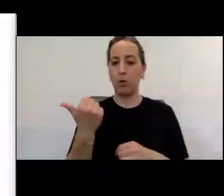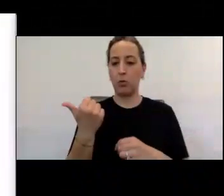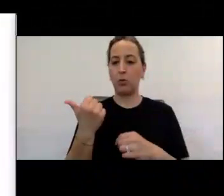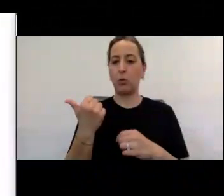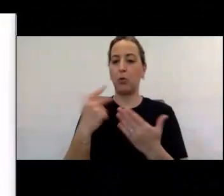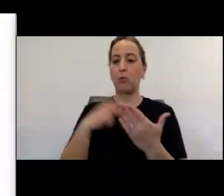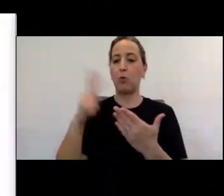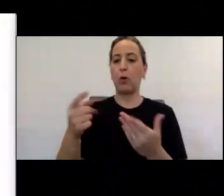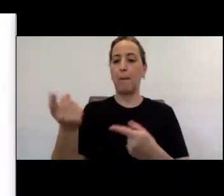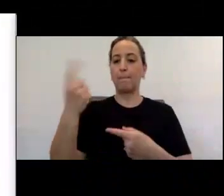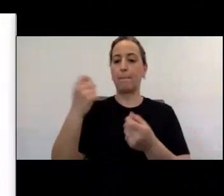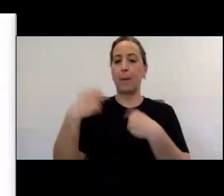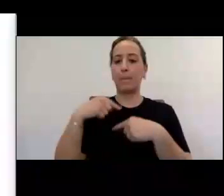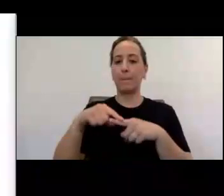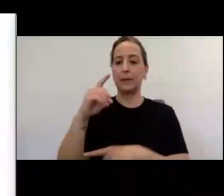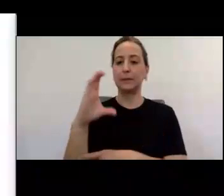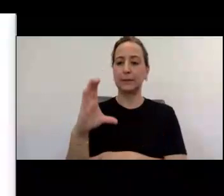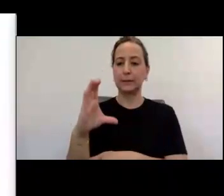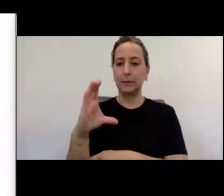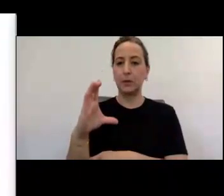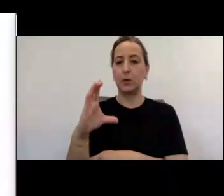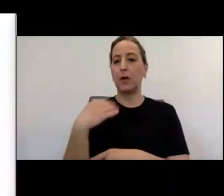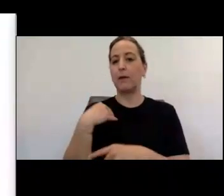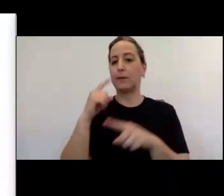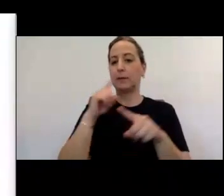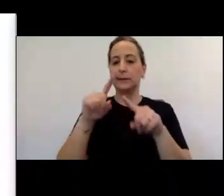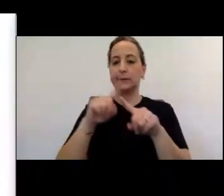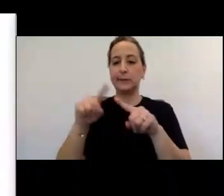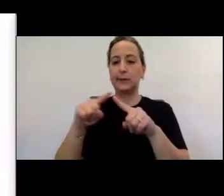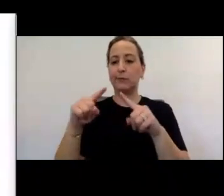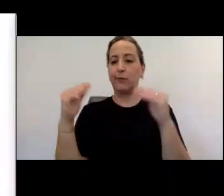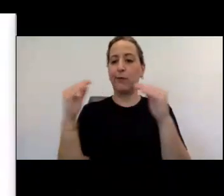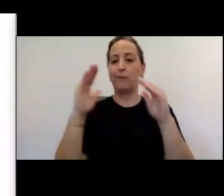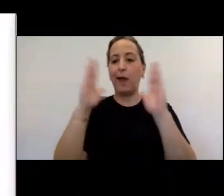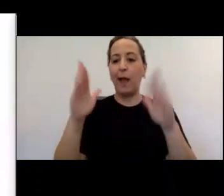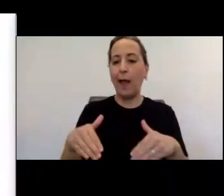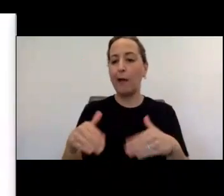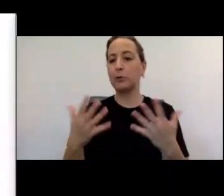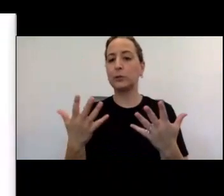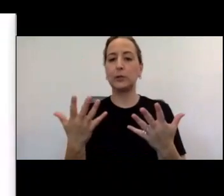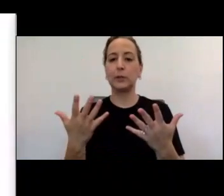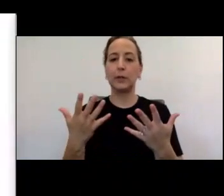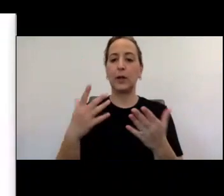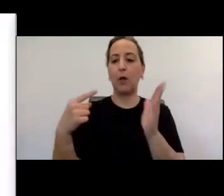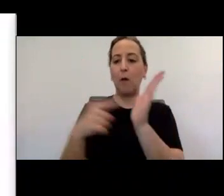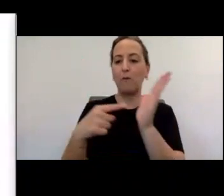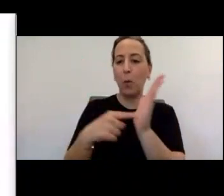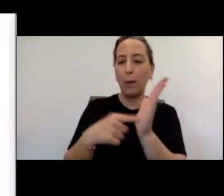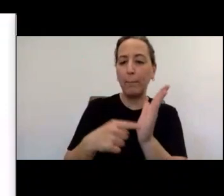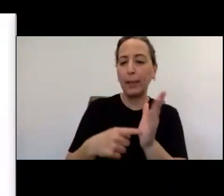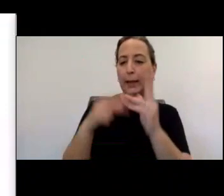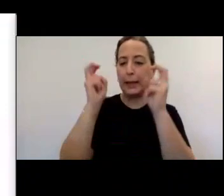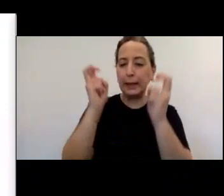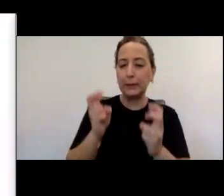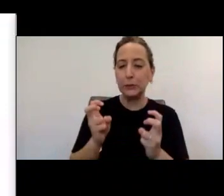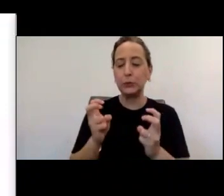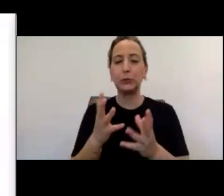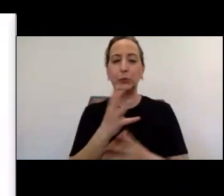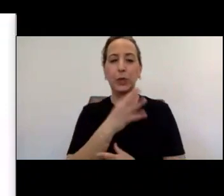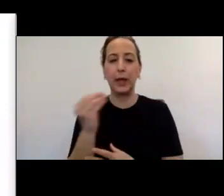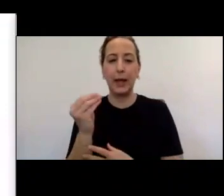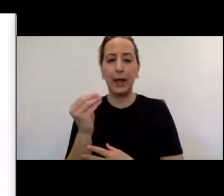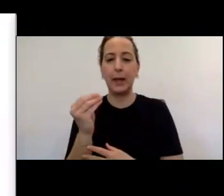way to deepen your knowledge on various fair housing and housing affordability issues. And we'll